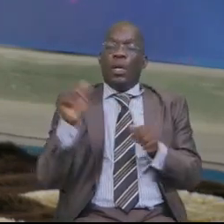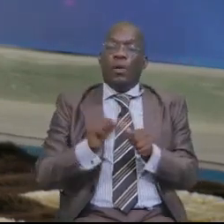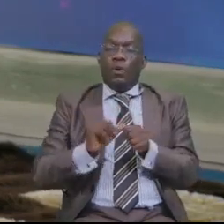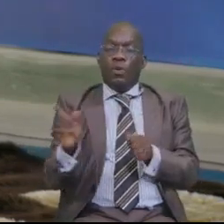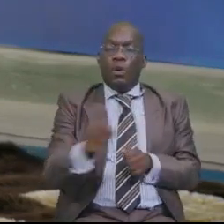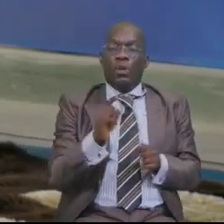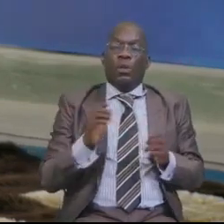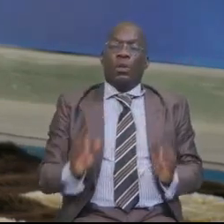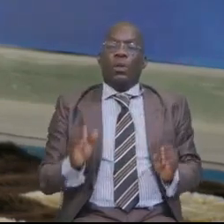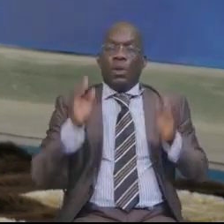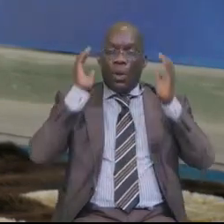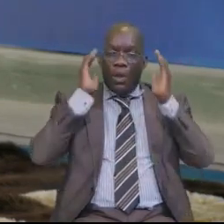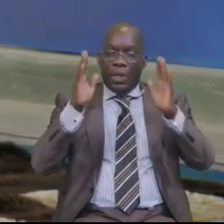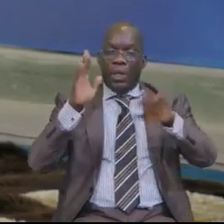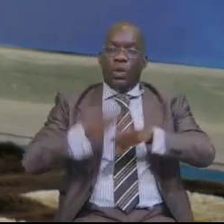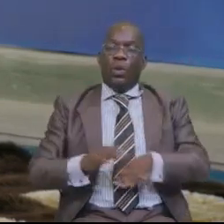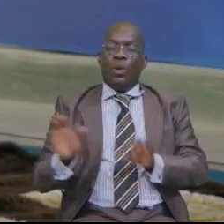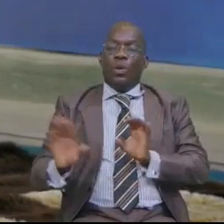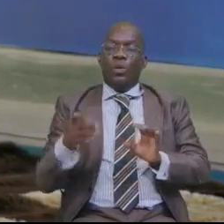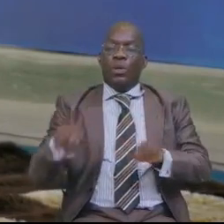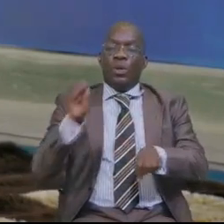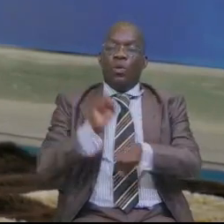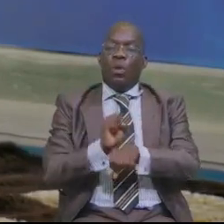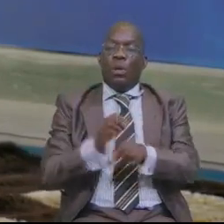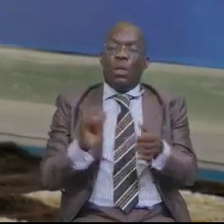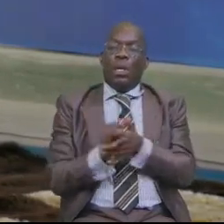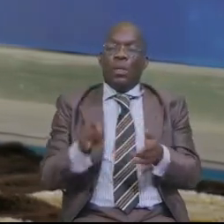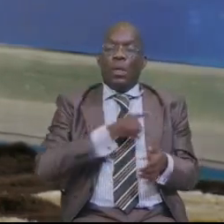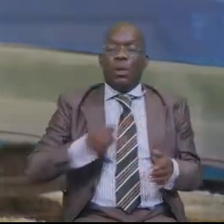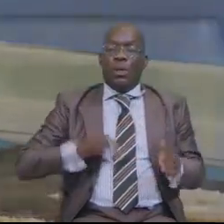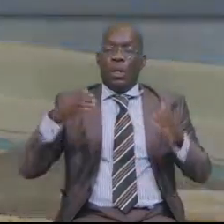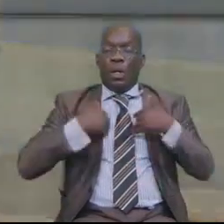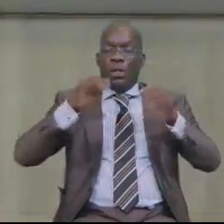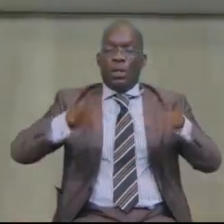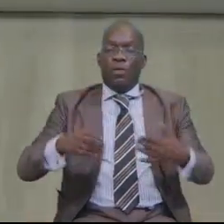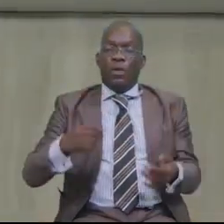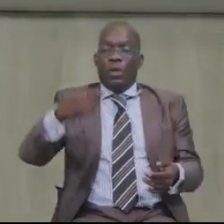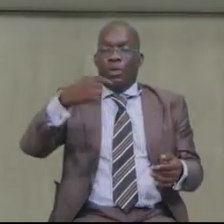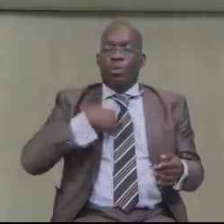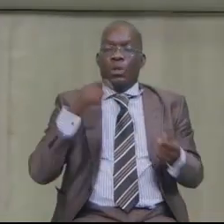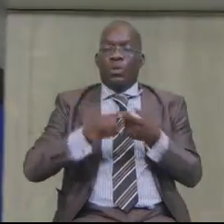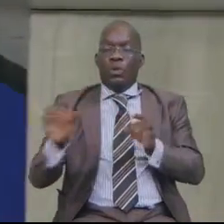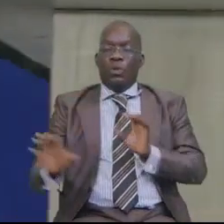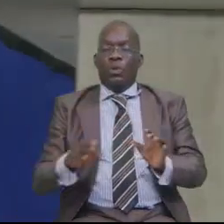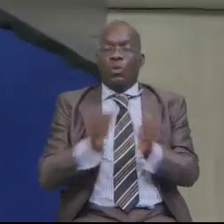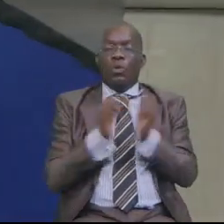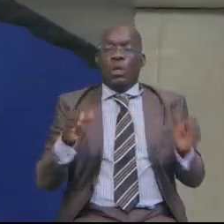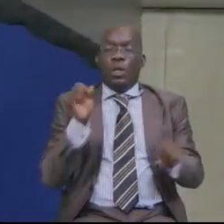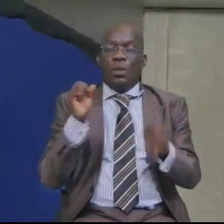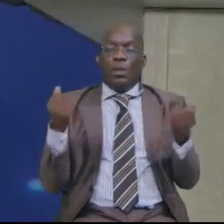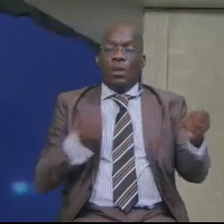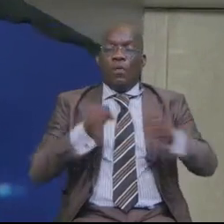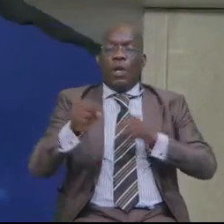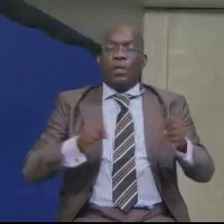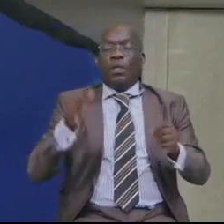work that the Lord has given us to do without fighting each other. Satan is